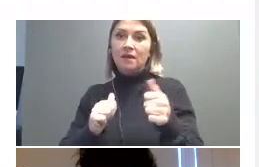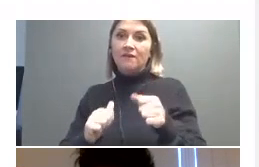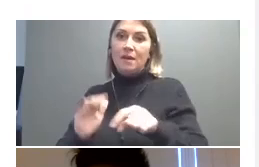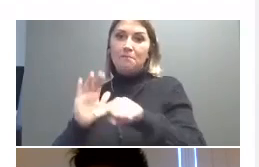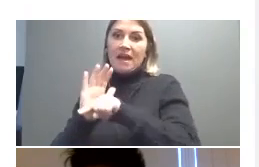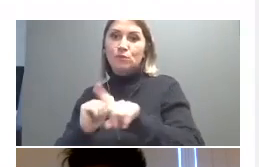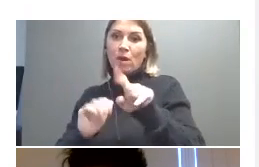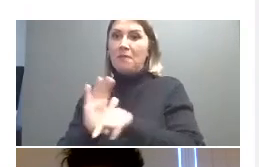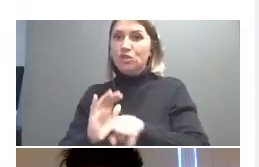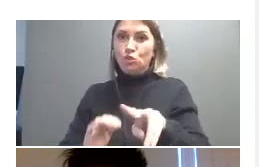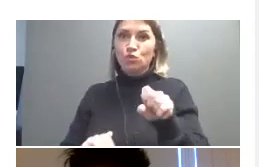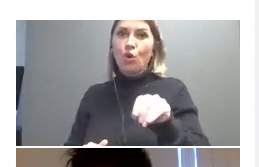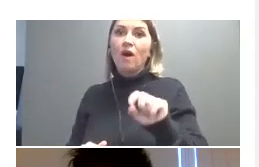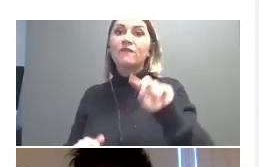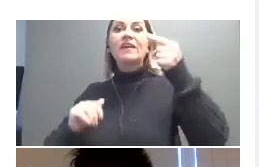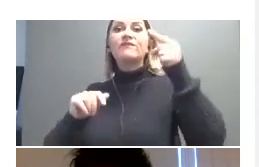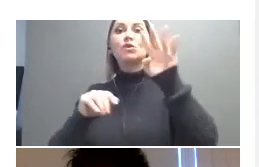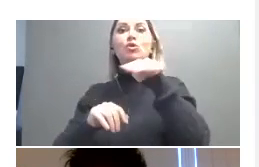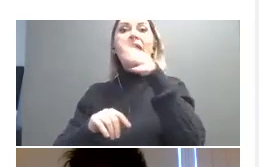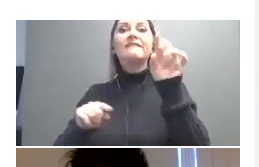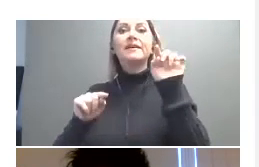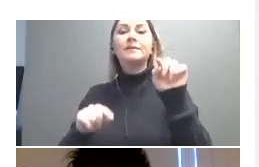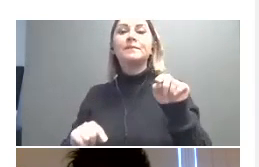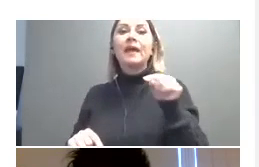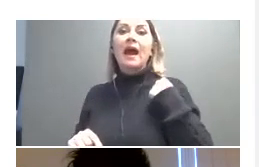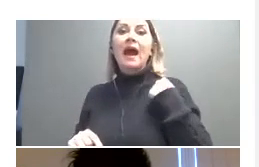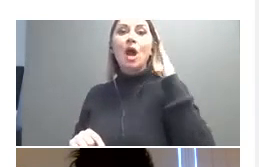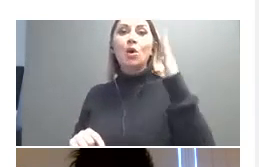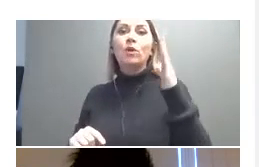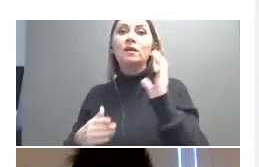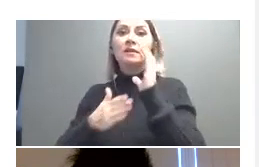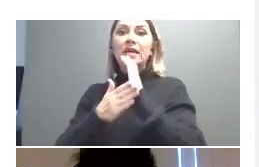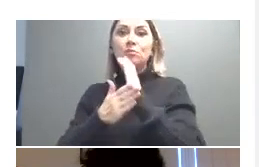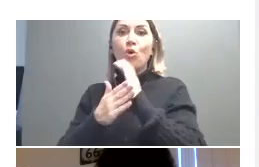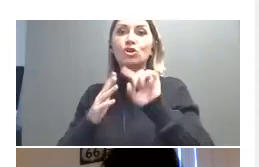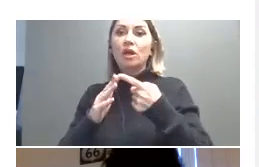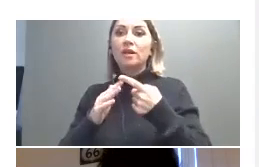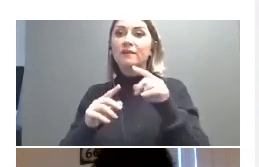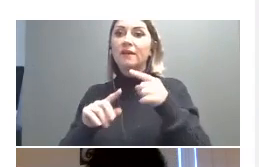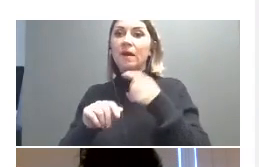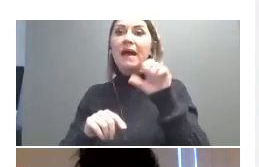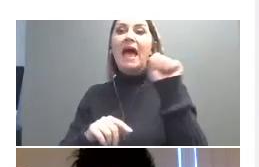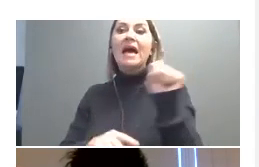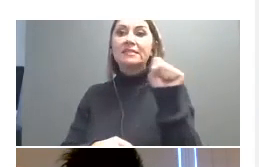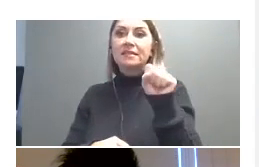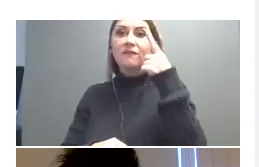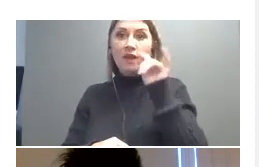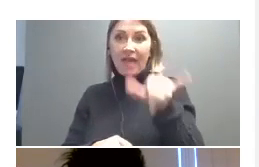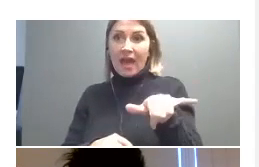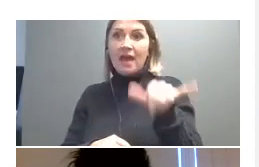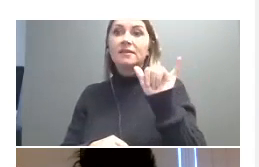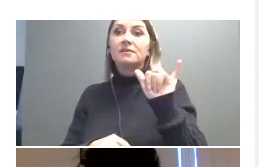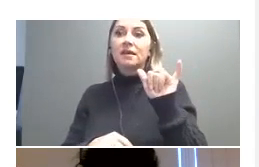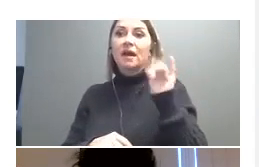Okay, so let's say that for this first graph, I am going to explore starting from S. So for that,